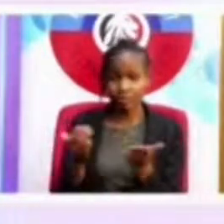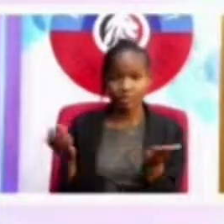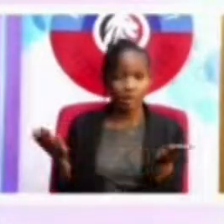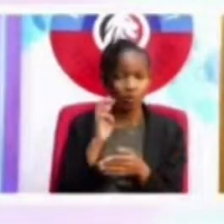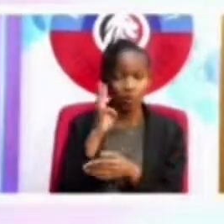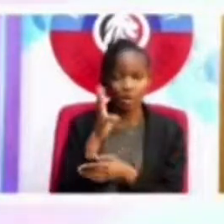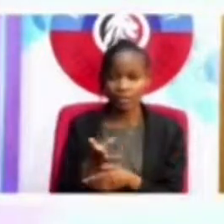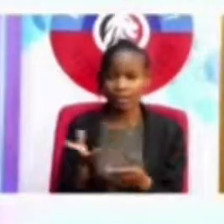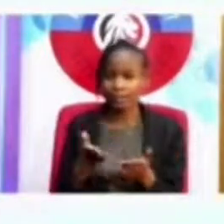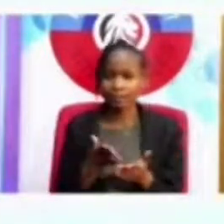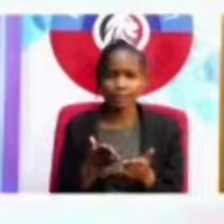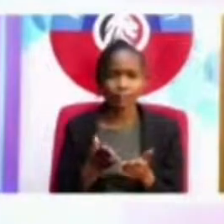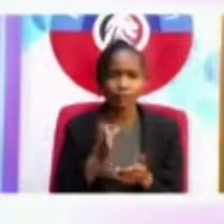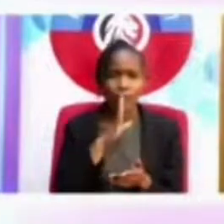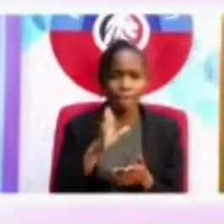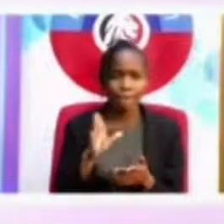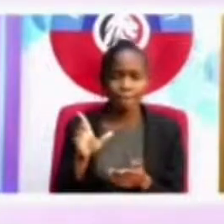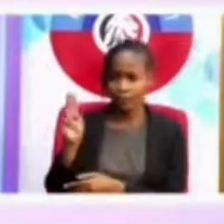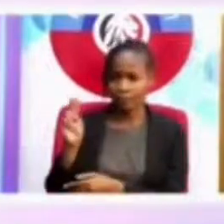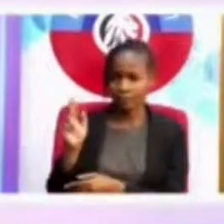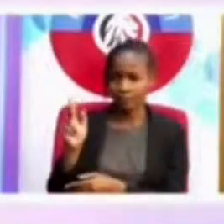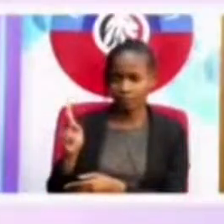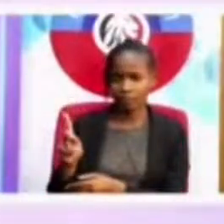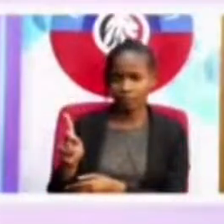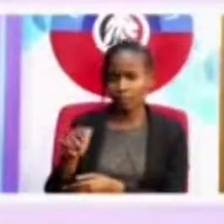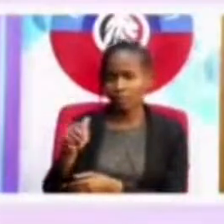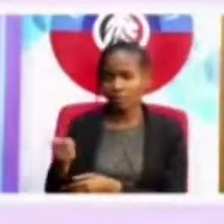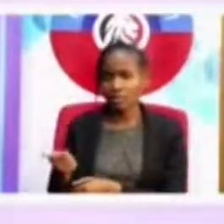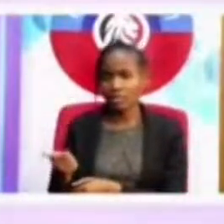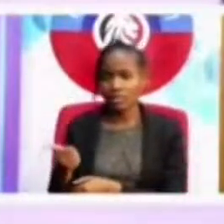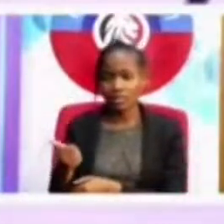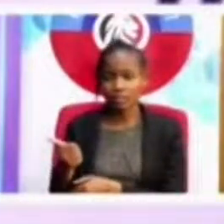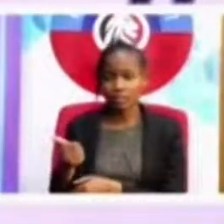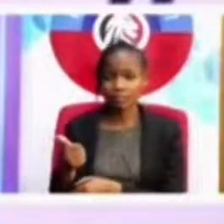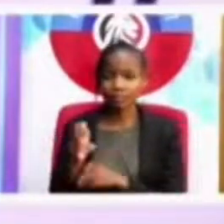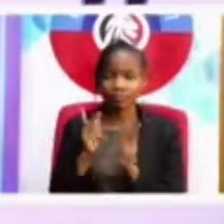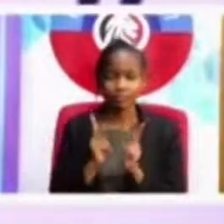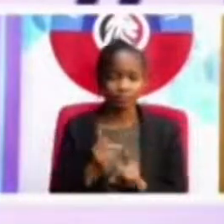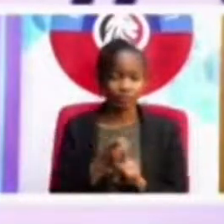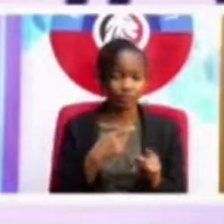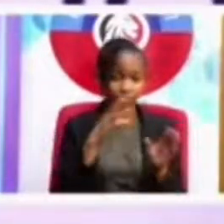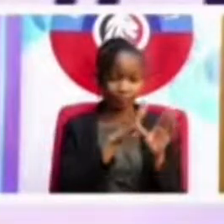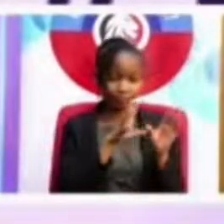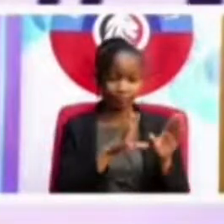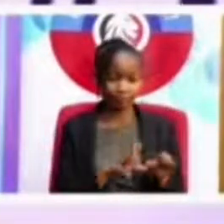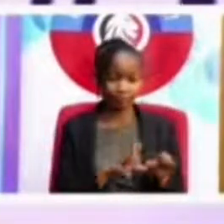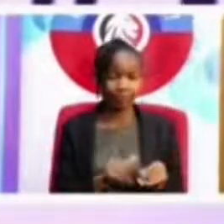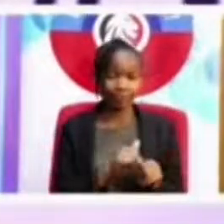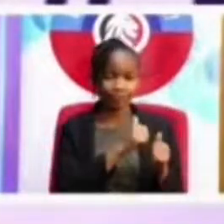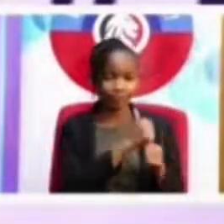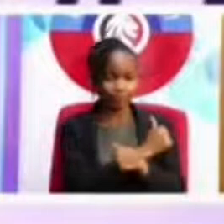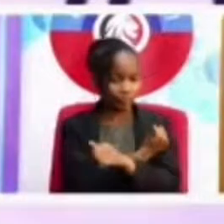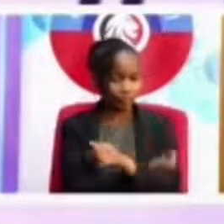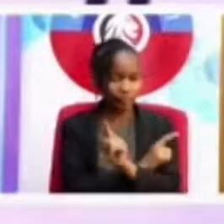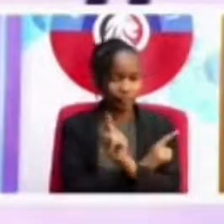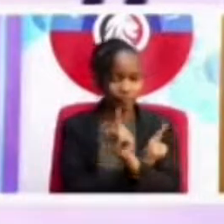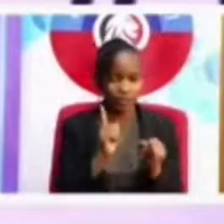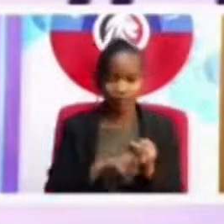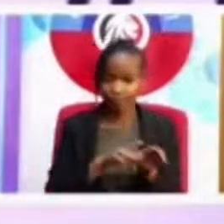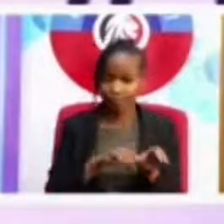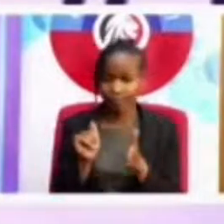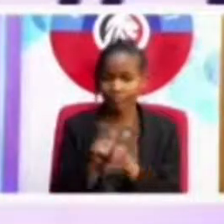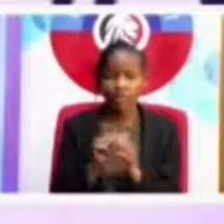be linking up with Sierra Leone in just a moment from their revenue authority. But as we do that, we can start